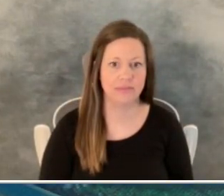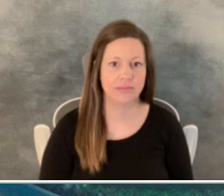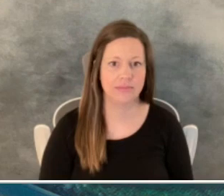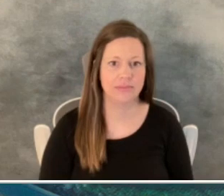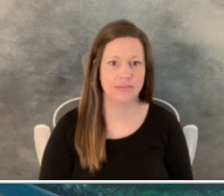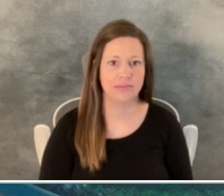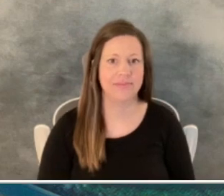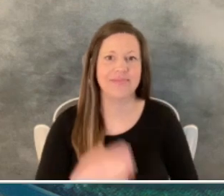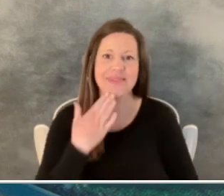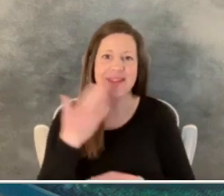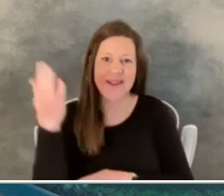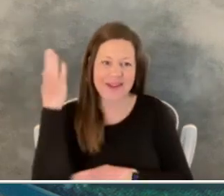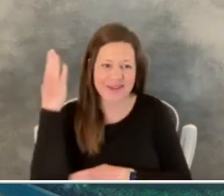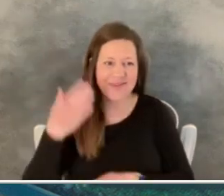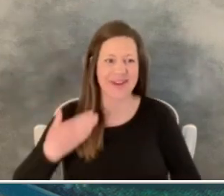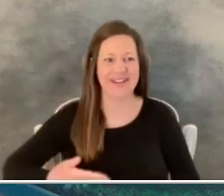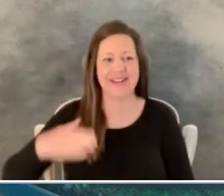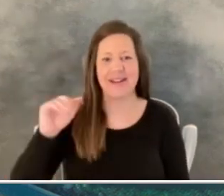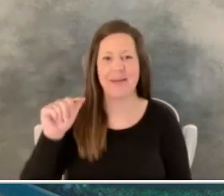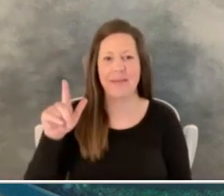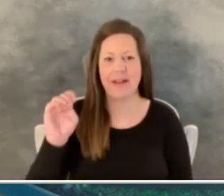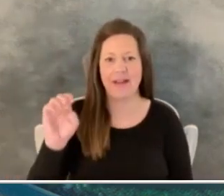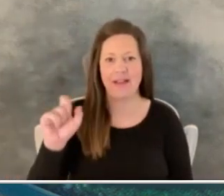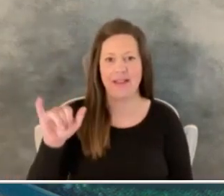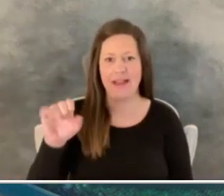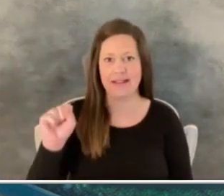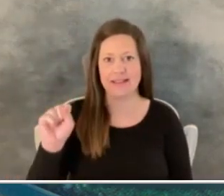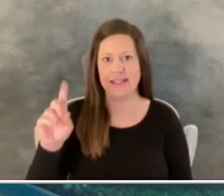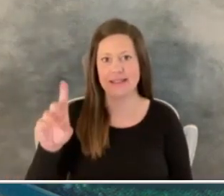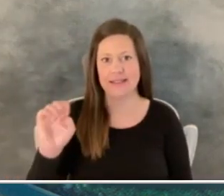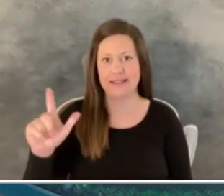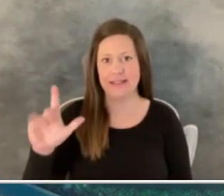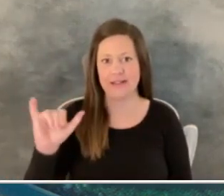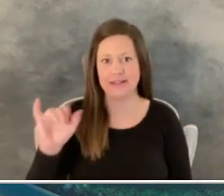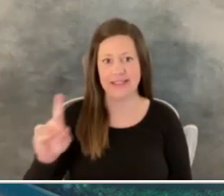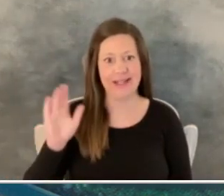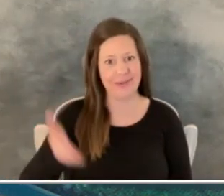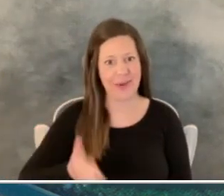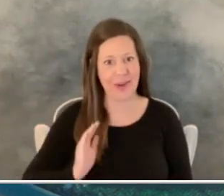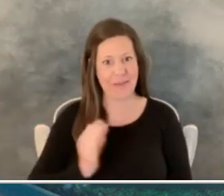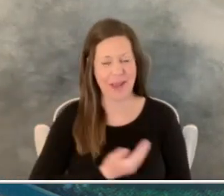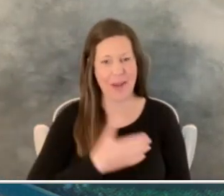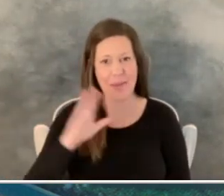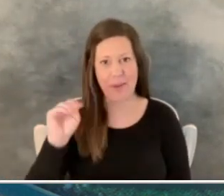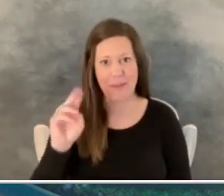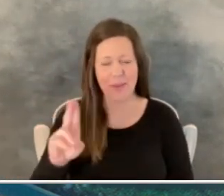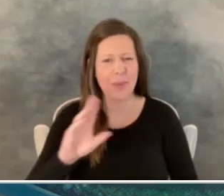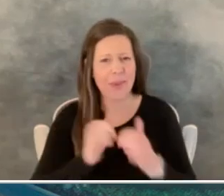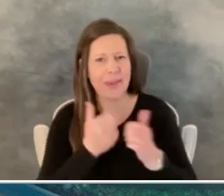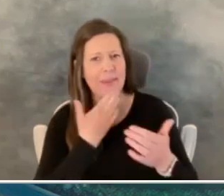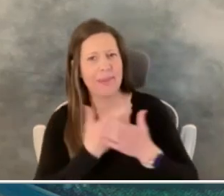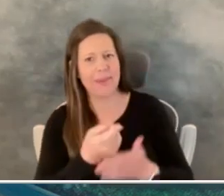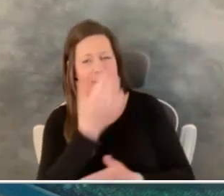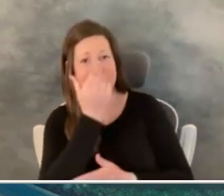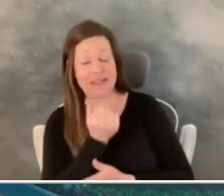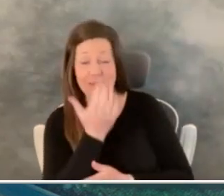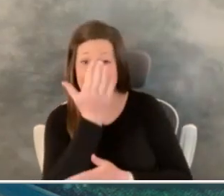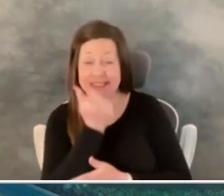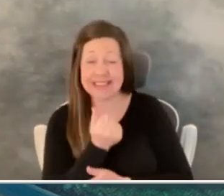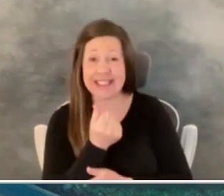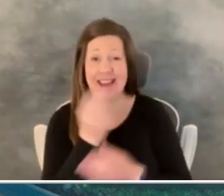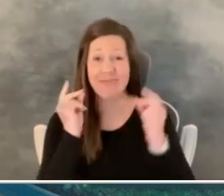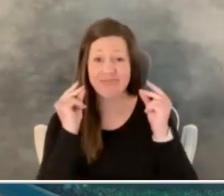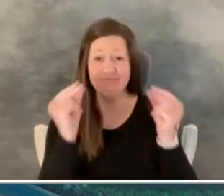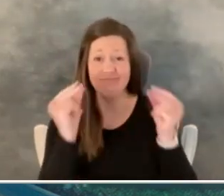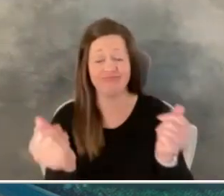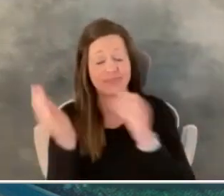Good morning, I'm Alexis Del Cid. Welcome to the Morning Medical Update. How well do you sleep? Can you fall asleep as soon as your head hits the